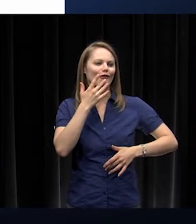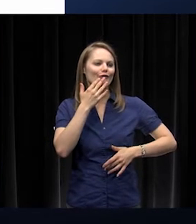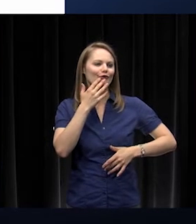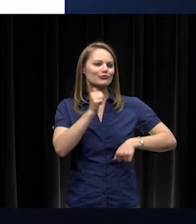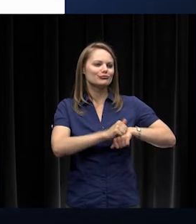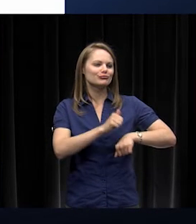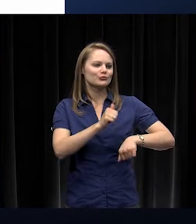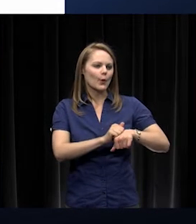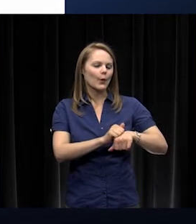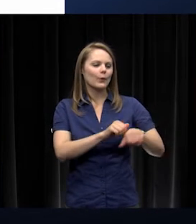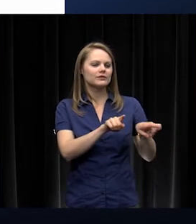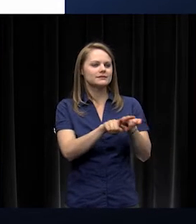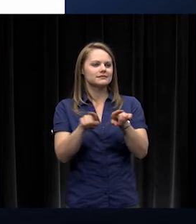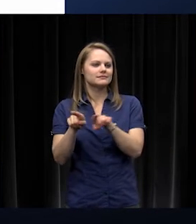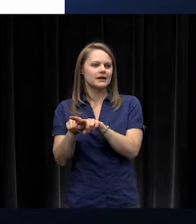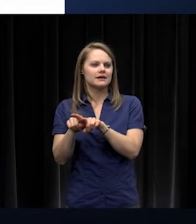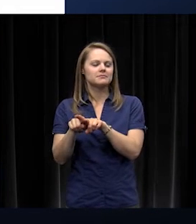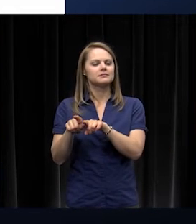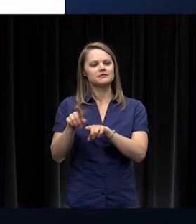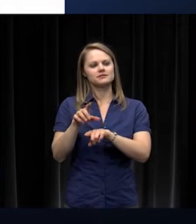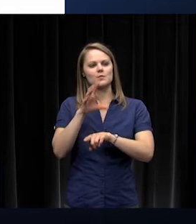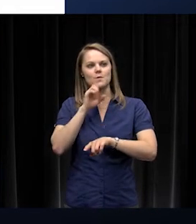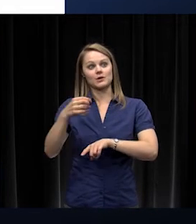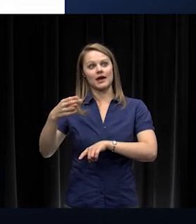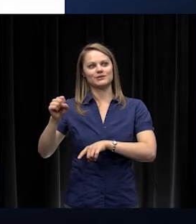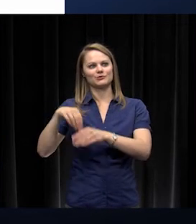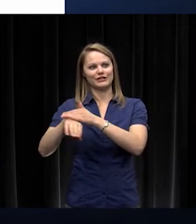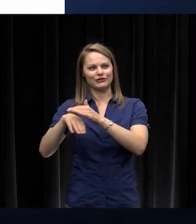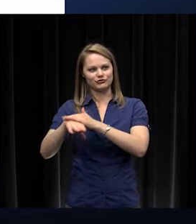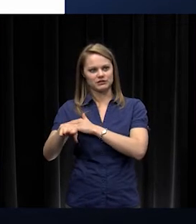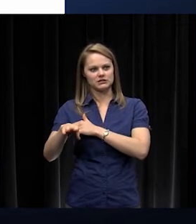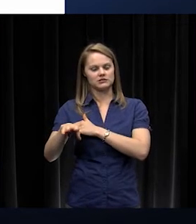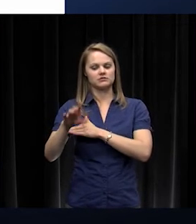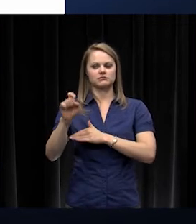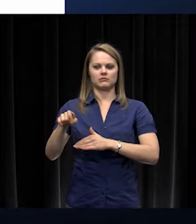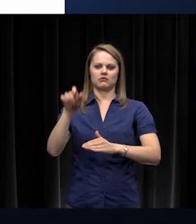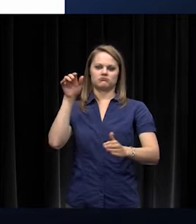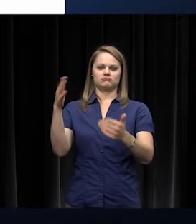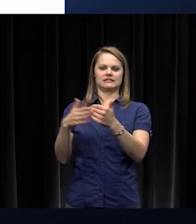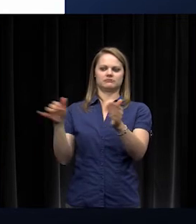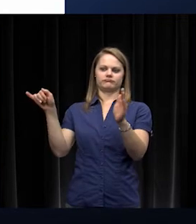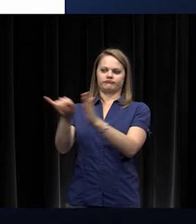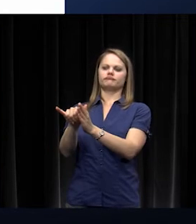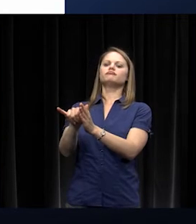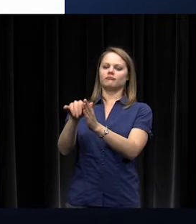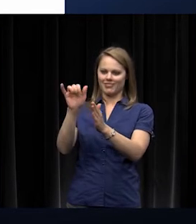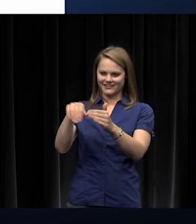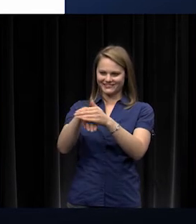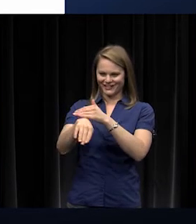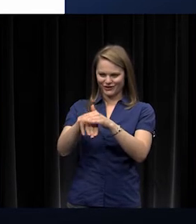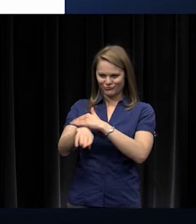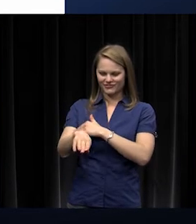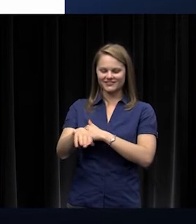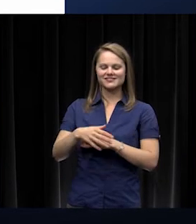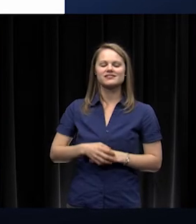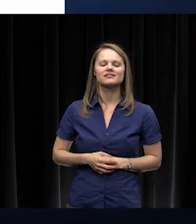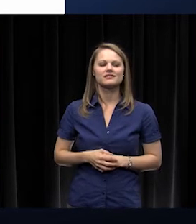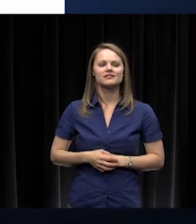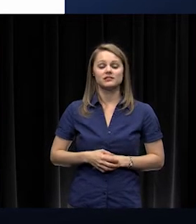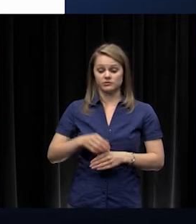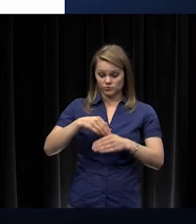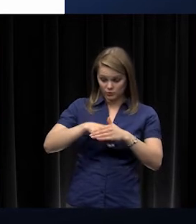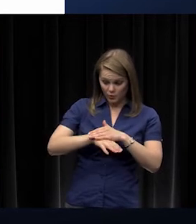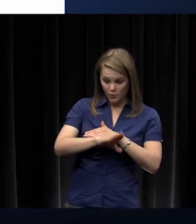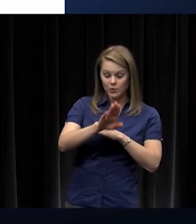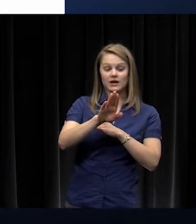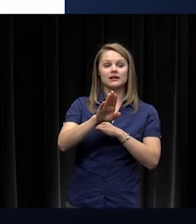the openings of the existing high school that reads, hey, this is an entrance to the facility. So as you go into this facility, it's got a